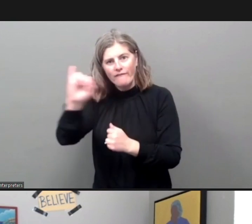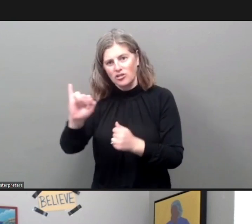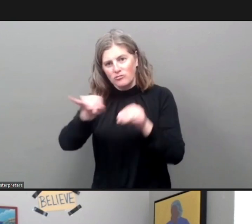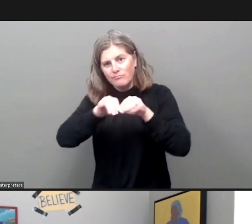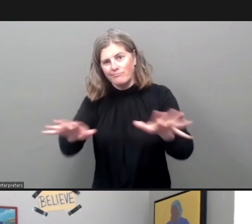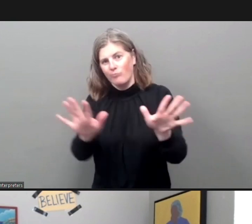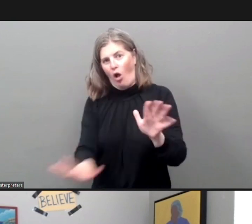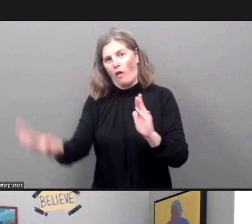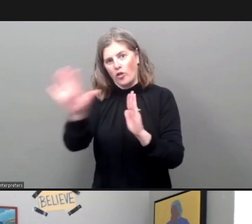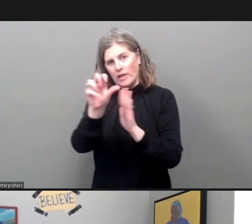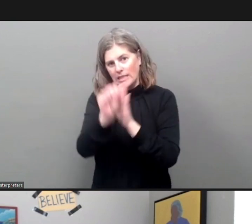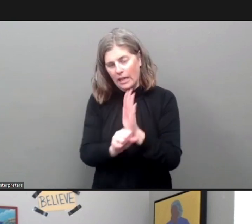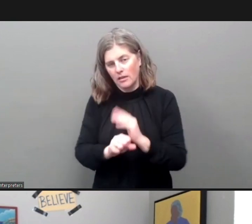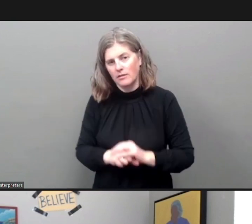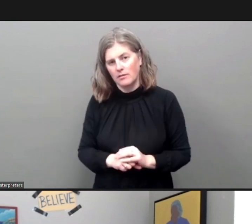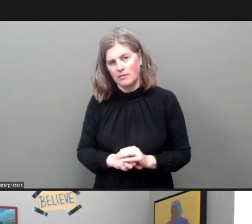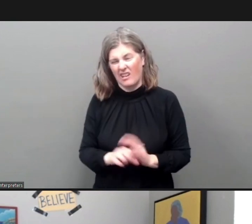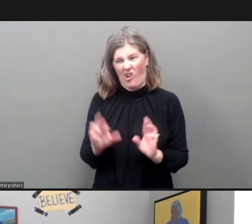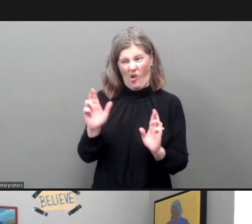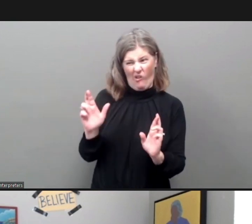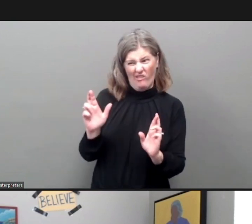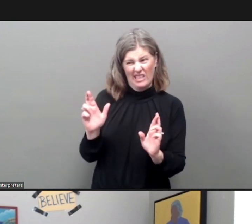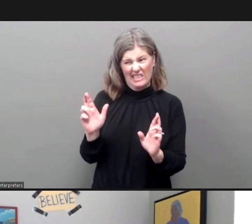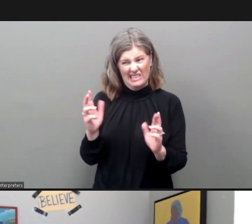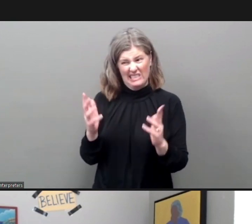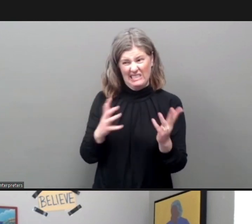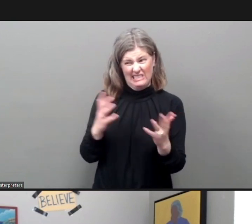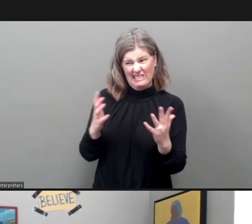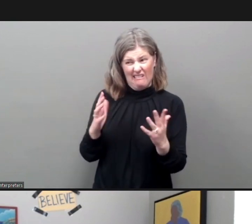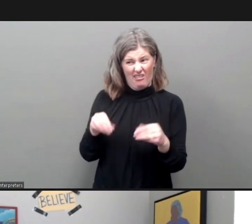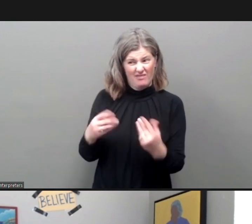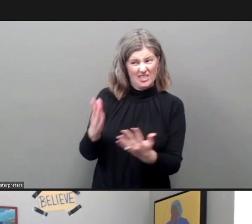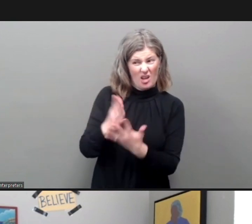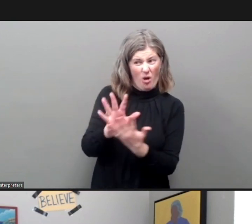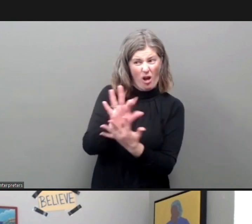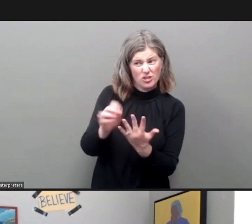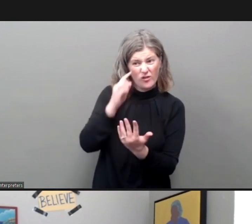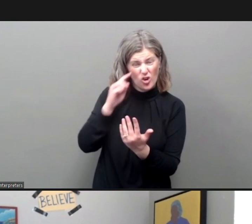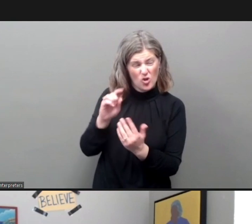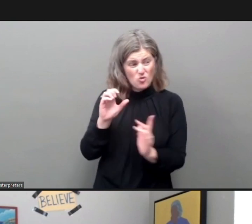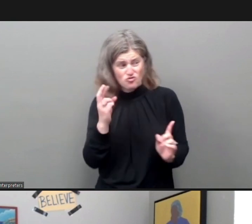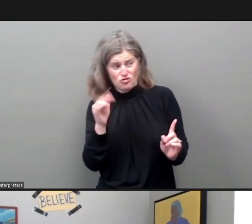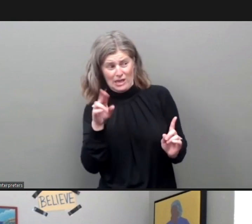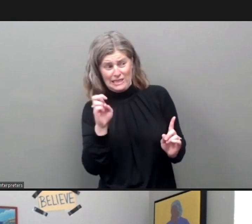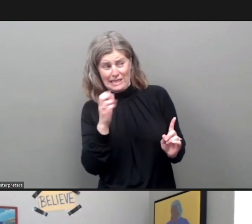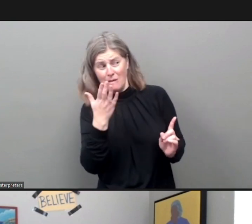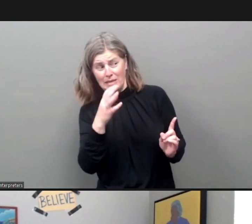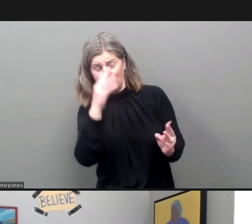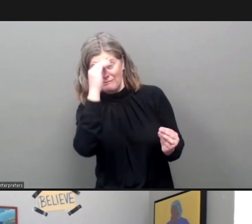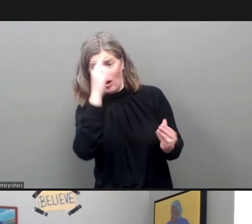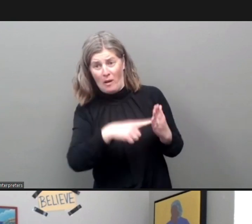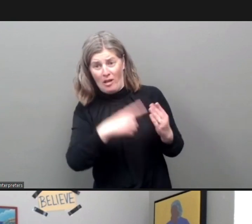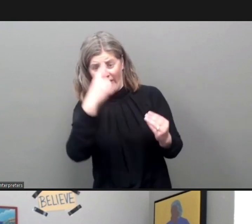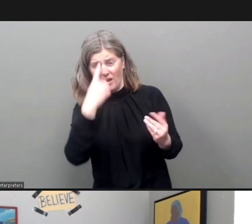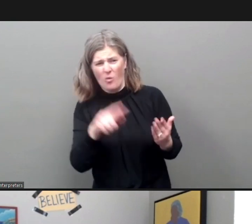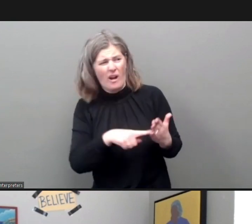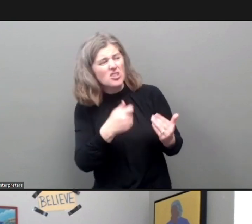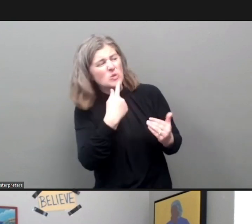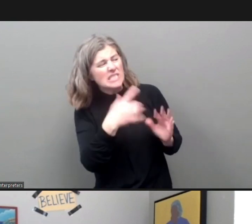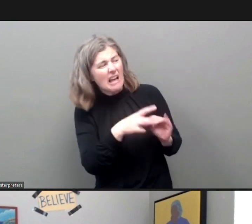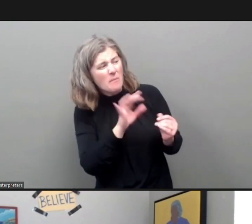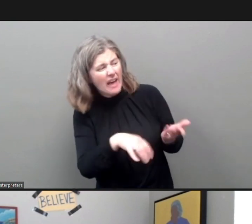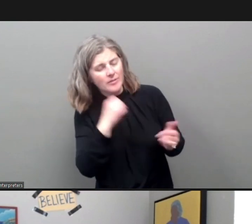so hopefully I left a few other options for you, Christine, that might be going on, but what else do you have to say about